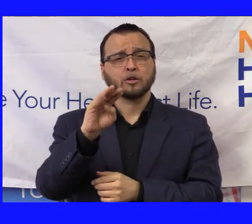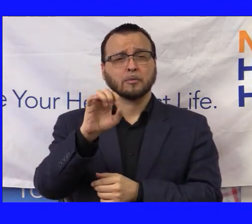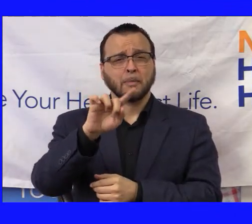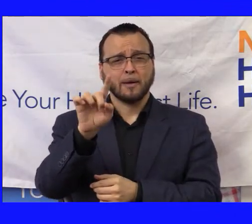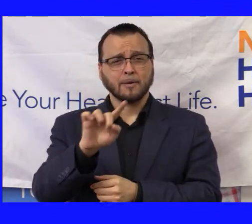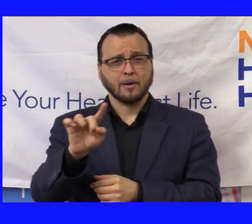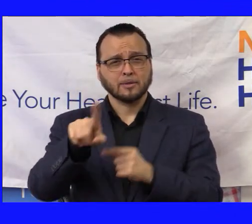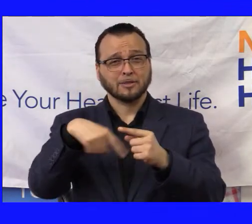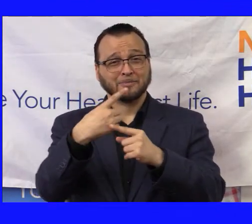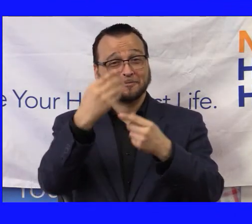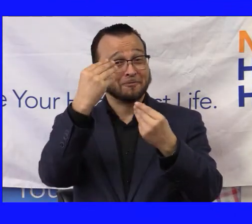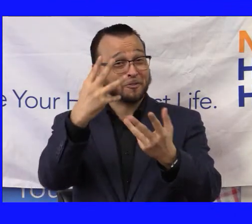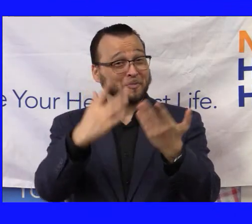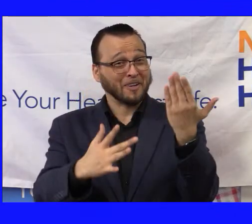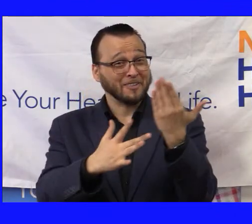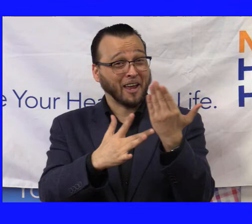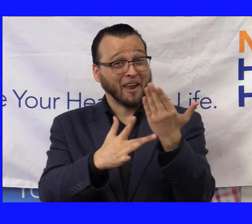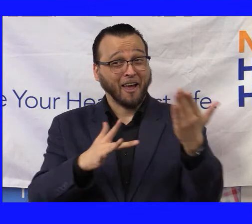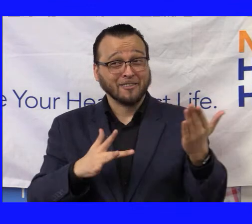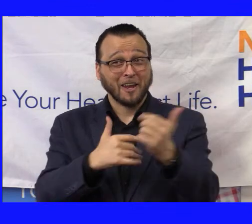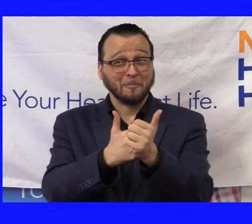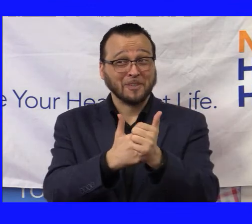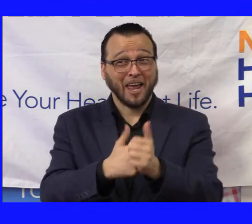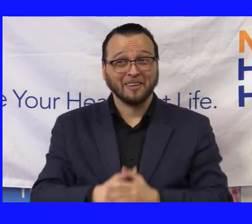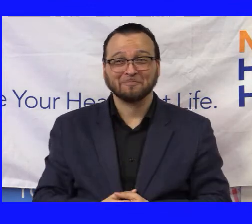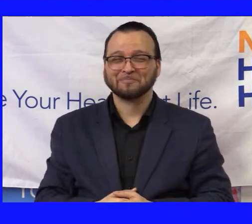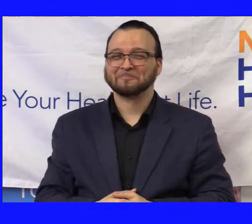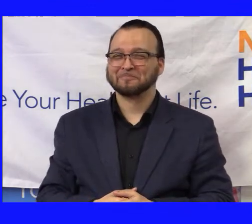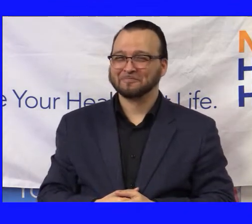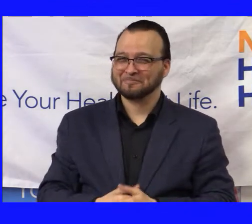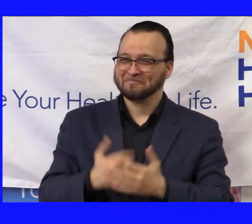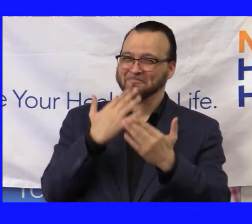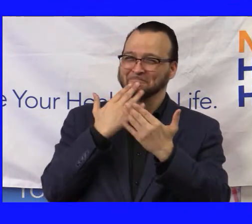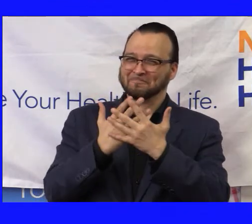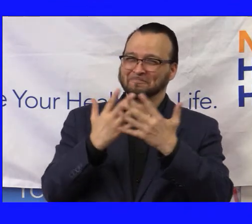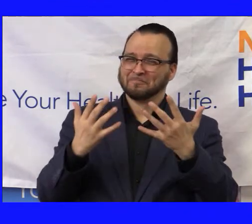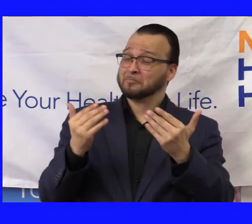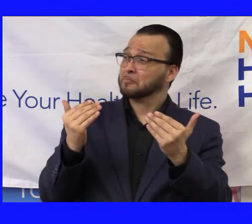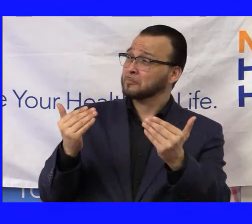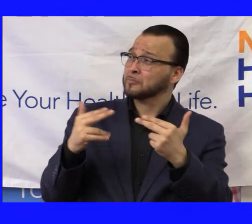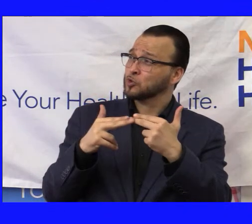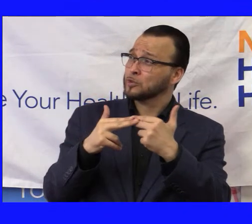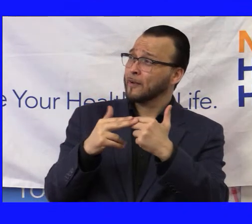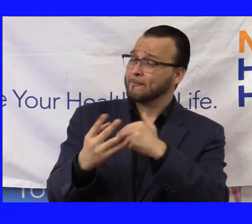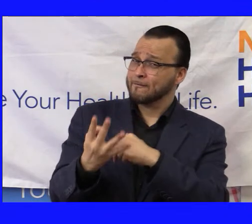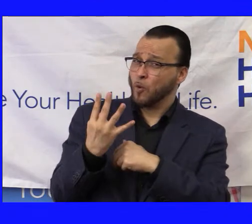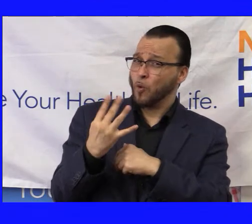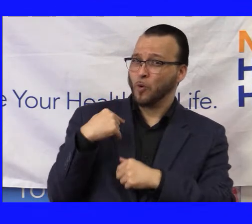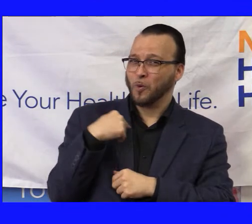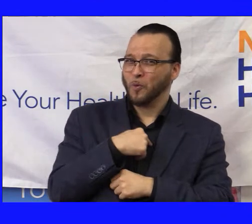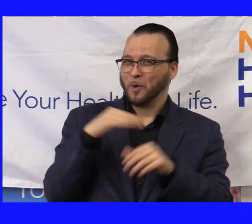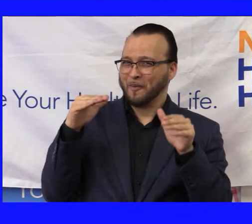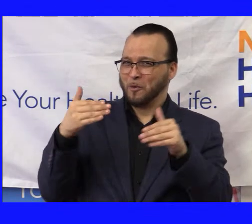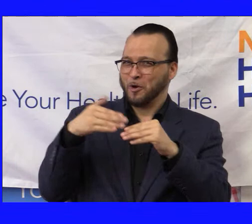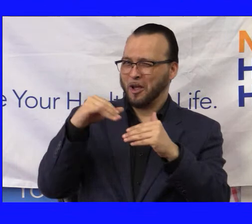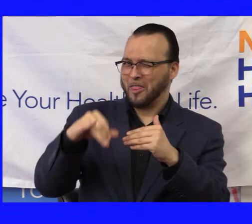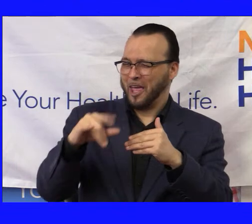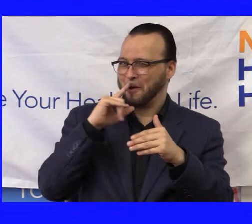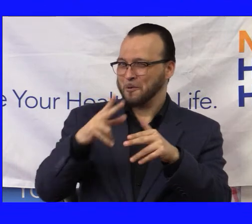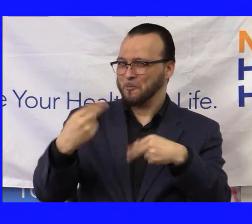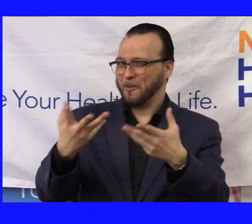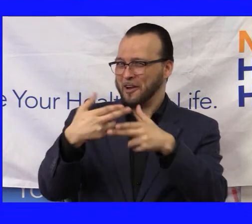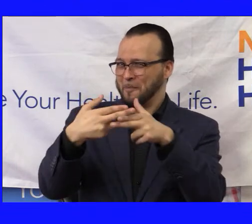information technology update. Thank you very much. And David, if you could just go to slide 4, we'll focus on that. I'll just give a